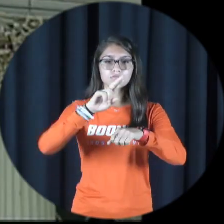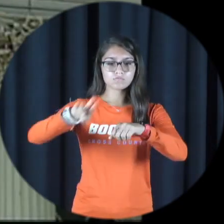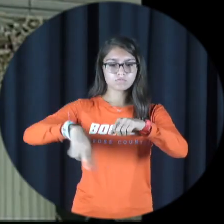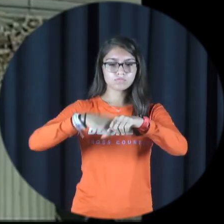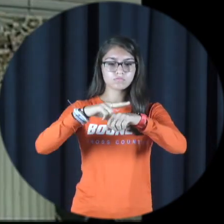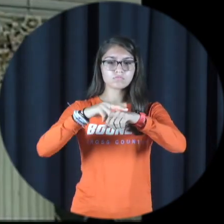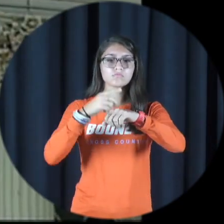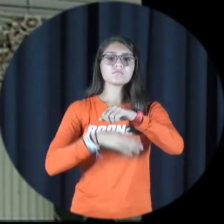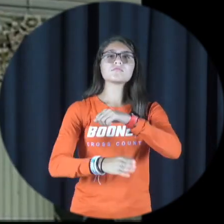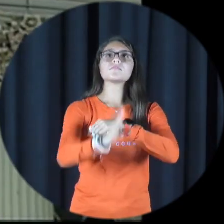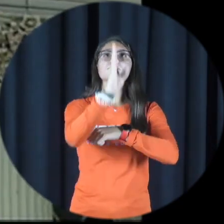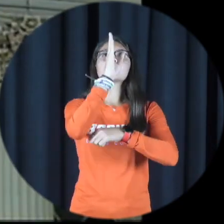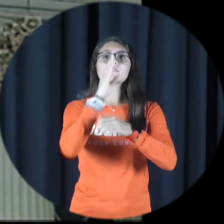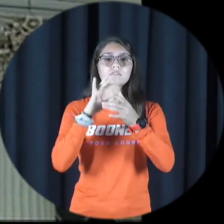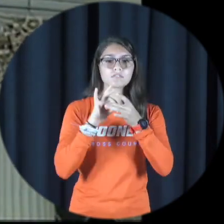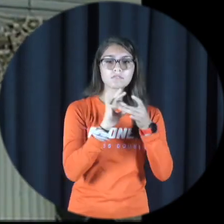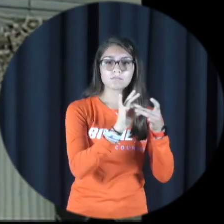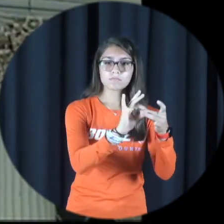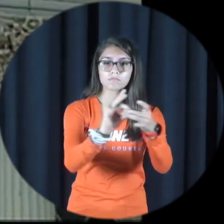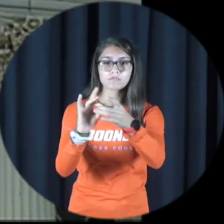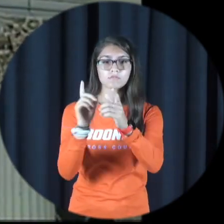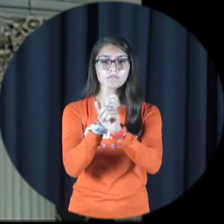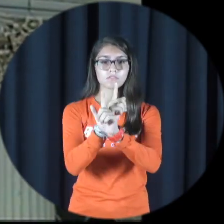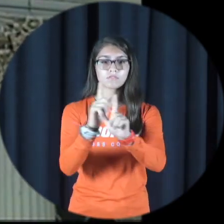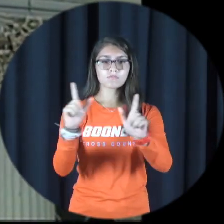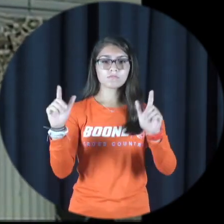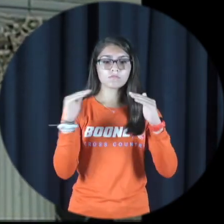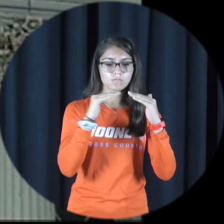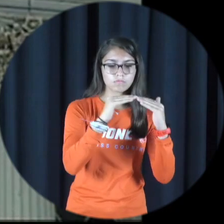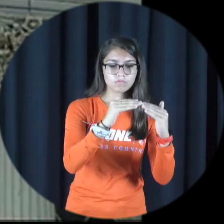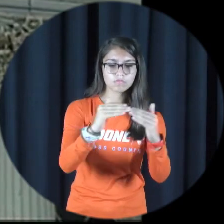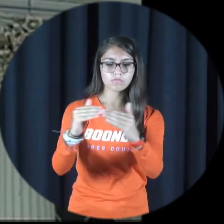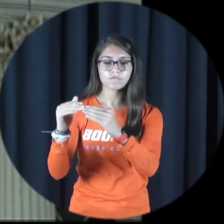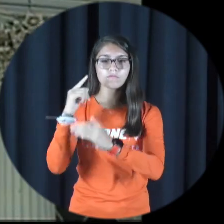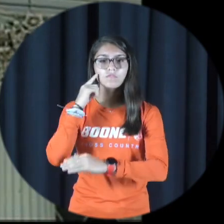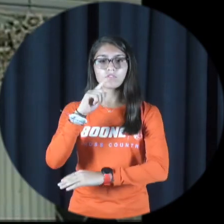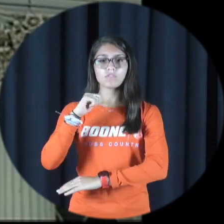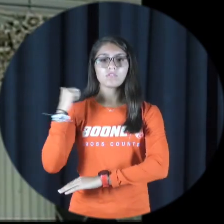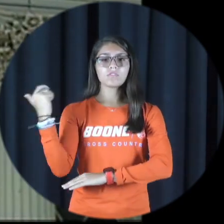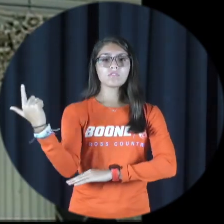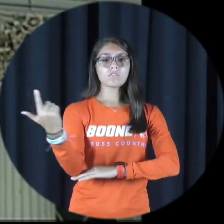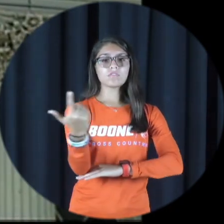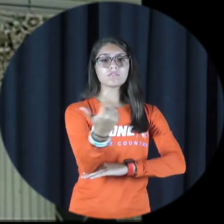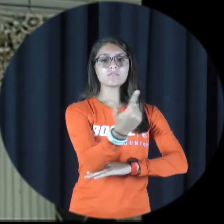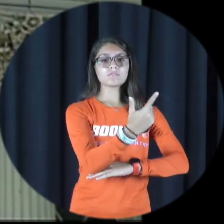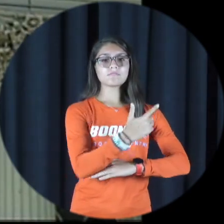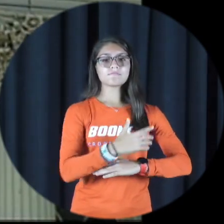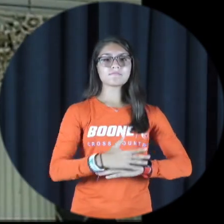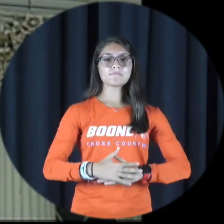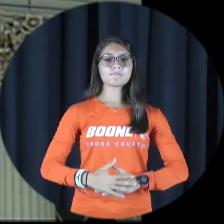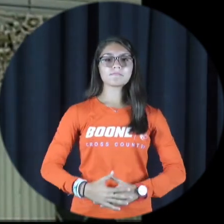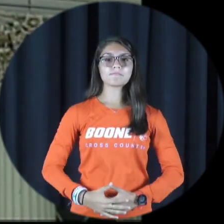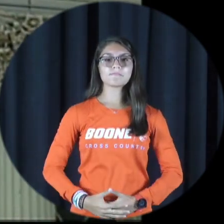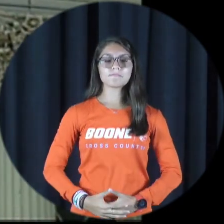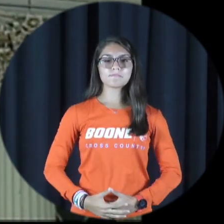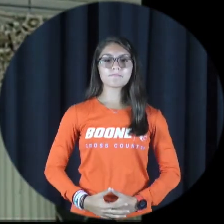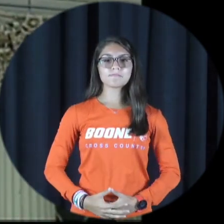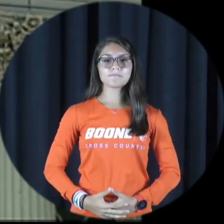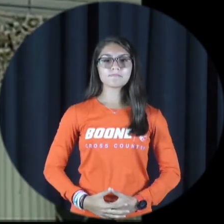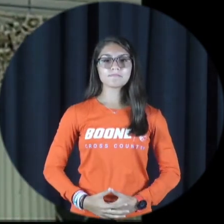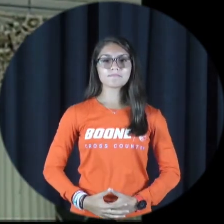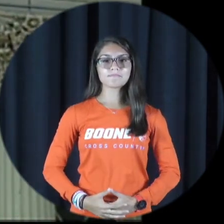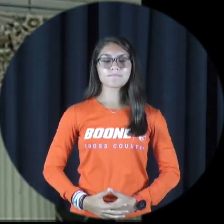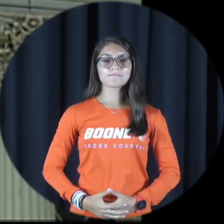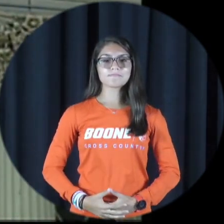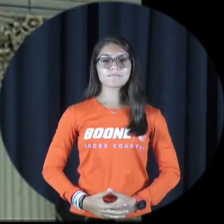one nation, under God, indivisible, with liberty and justice for all. Please remain